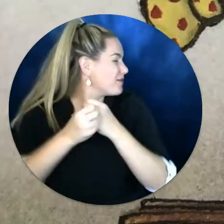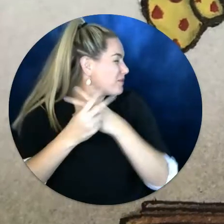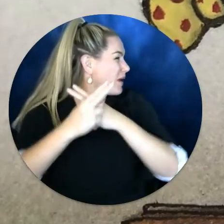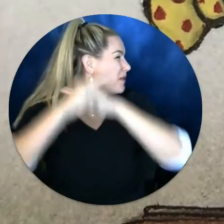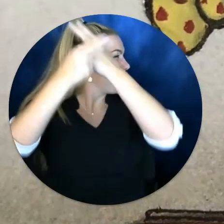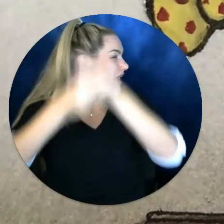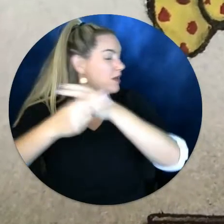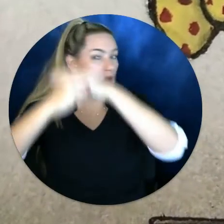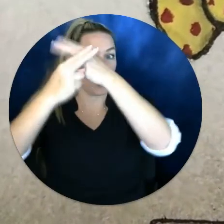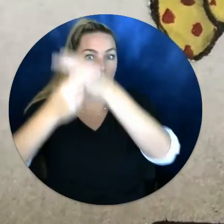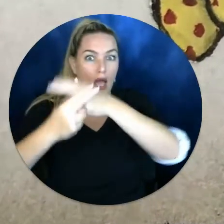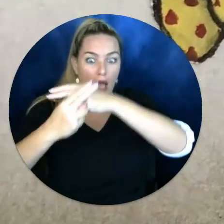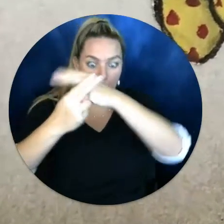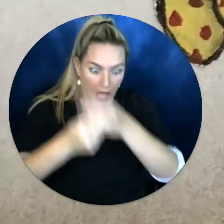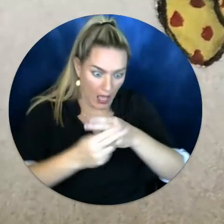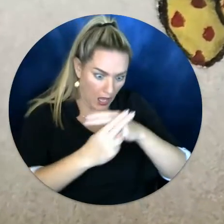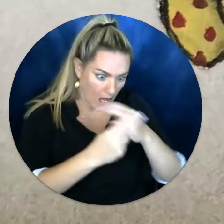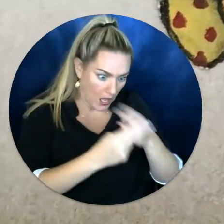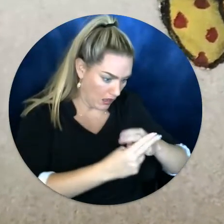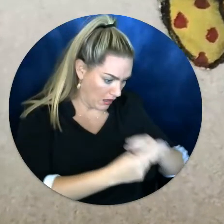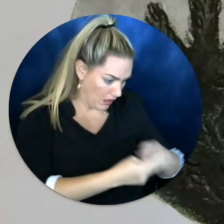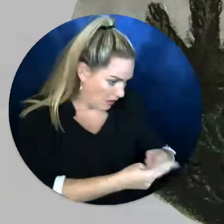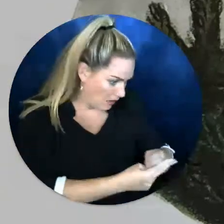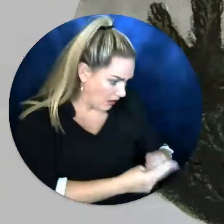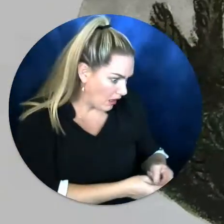her long ginger plait.